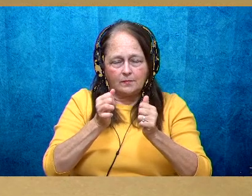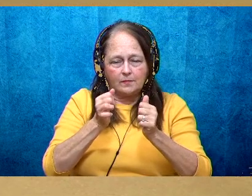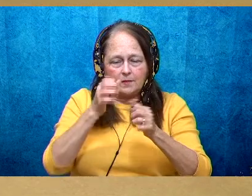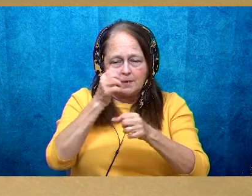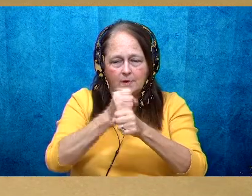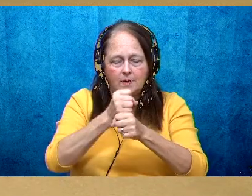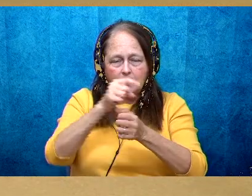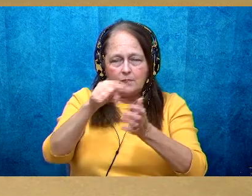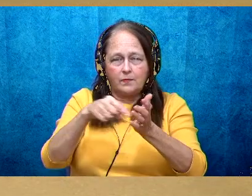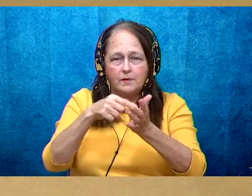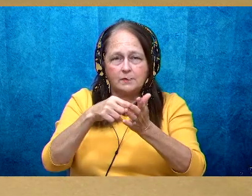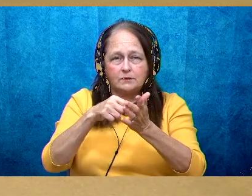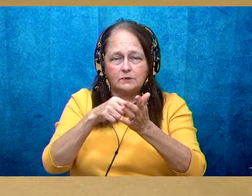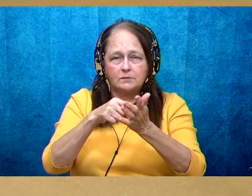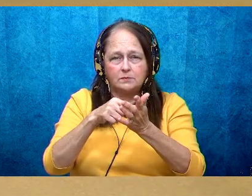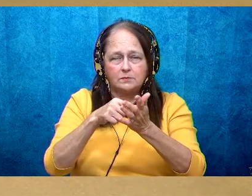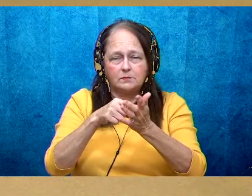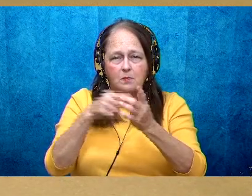to this point